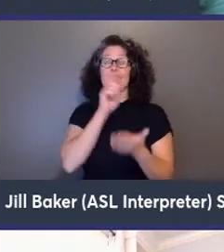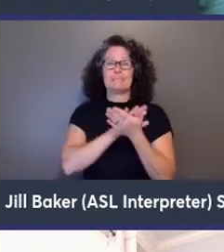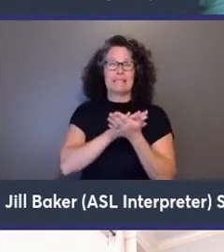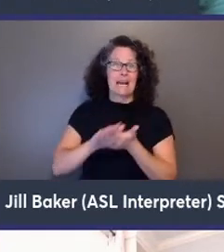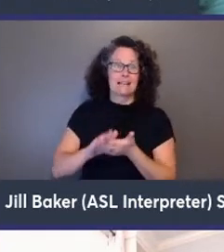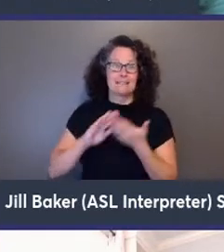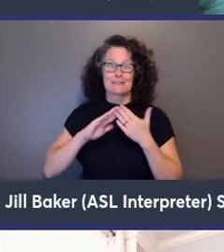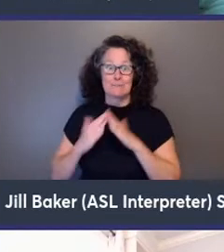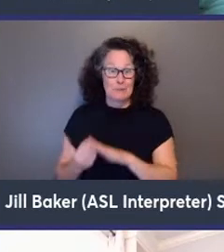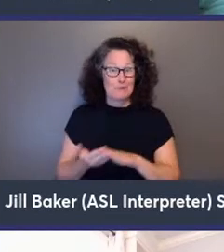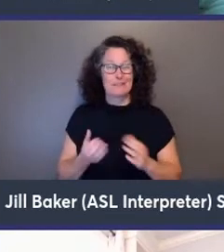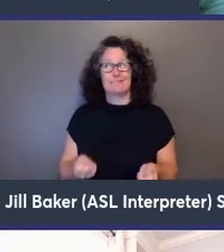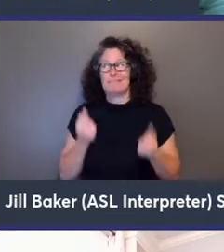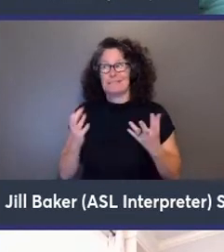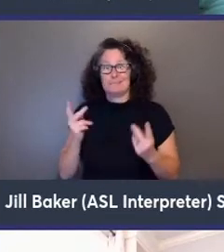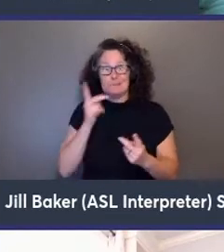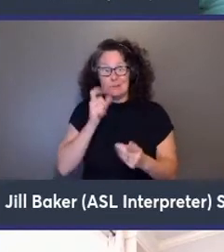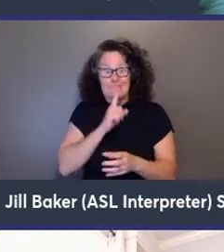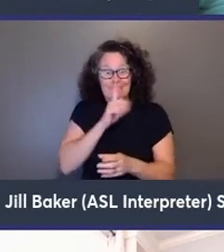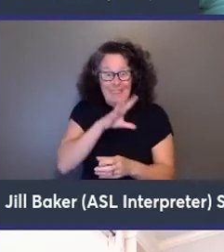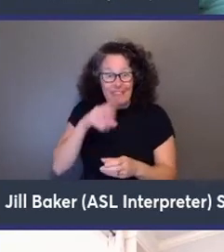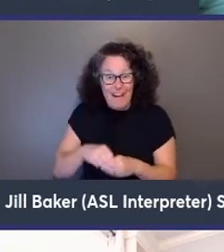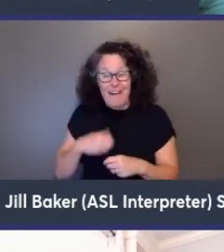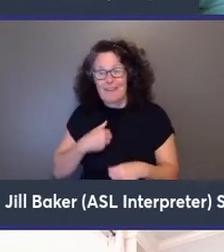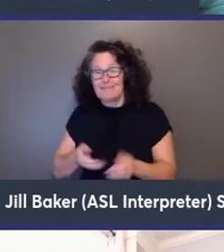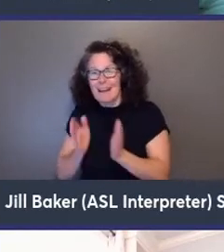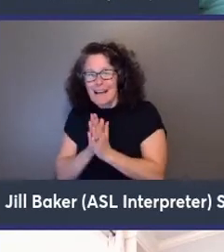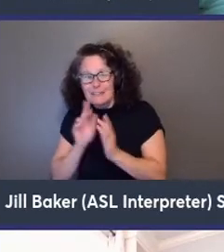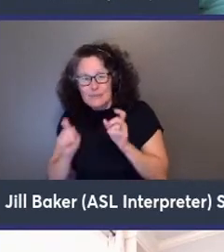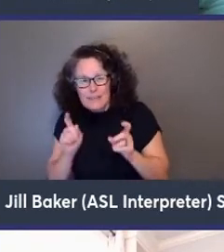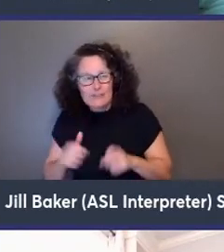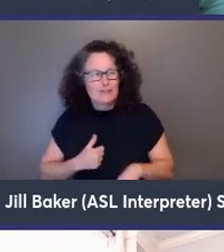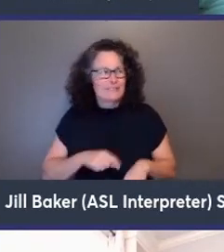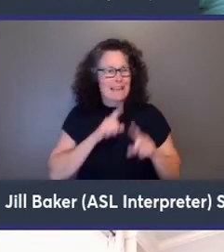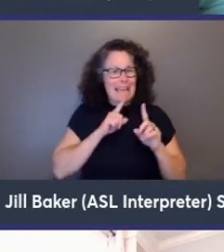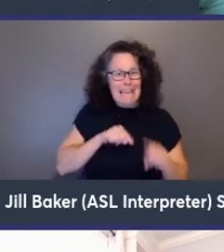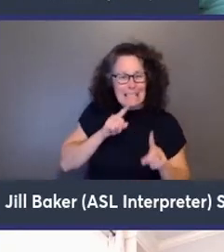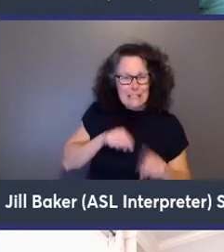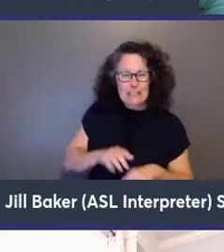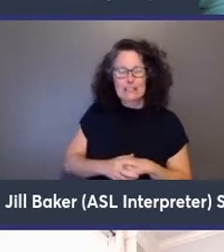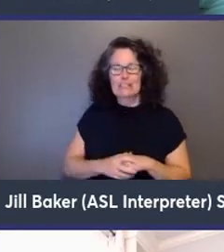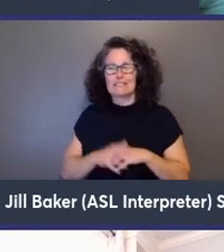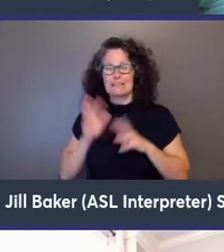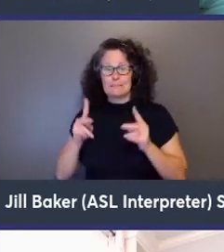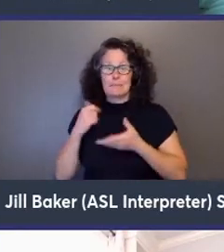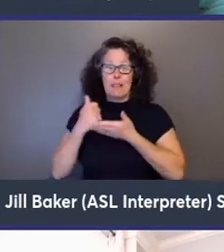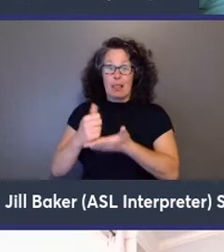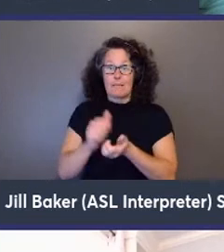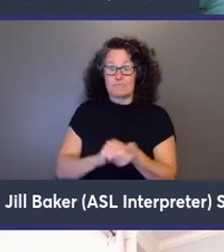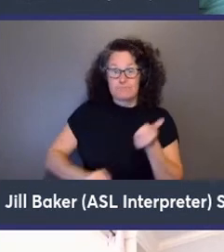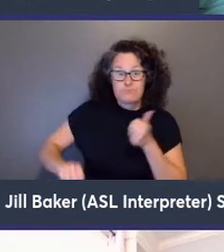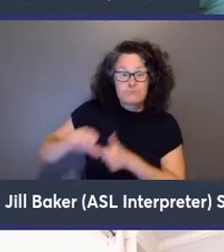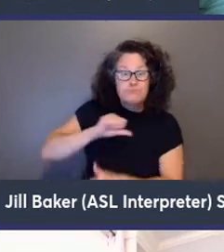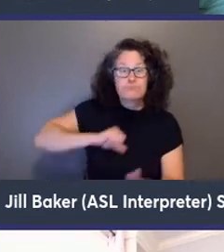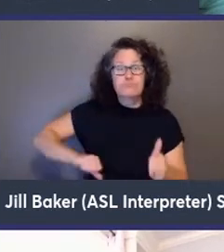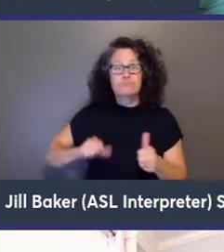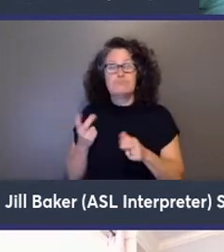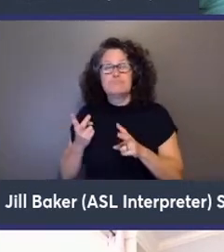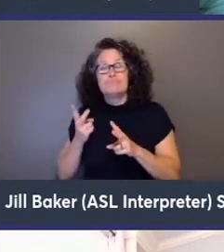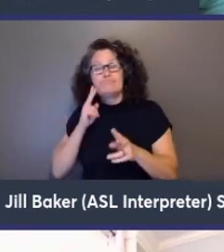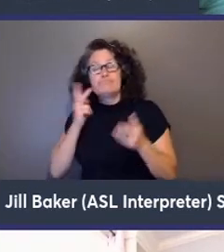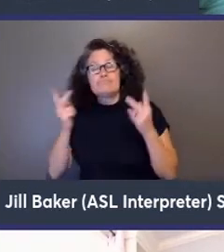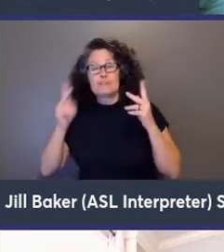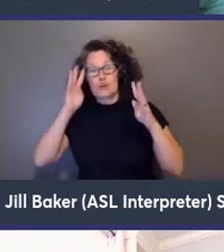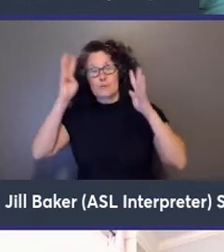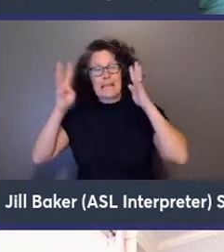community. Many people are there, ask questions, get answered, and then like people just help with each other, building their creative